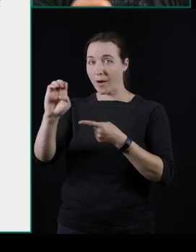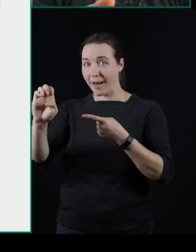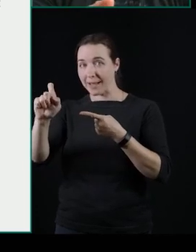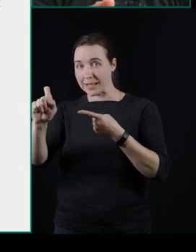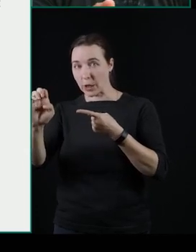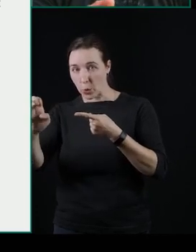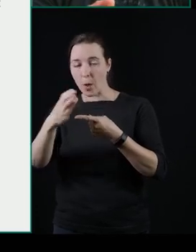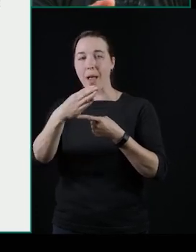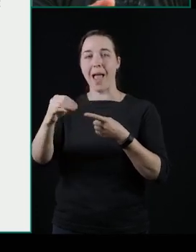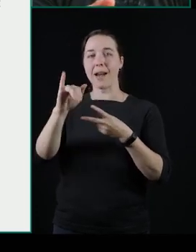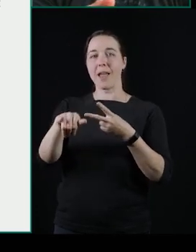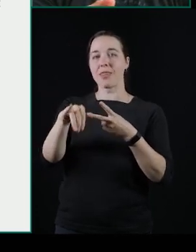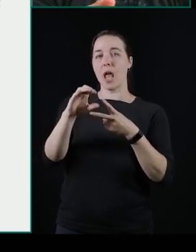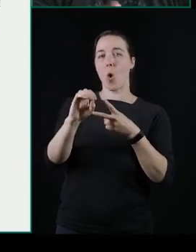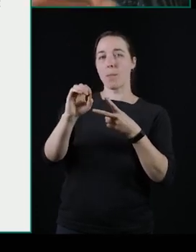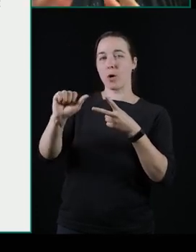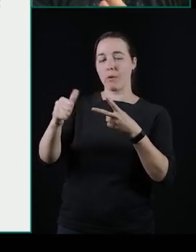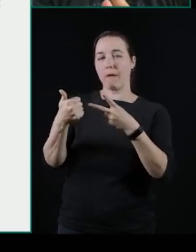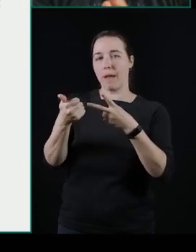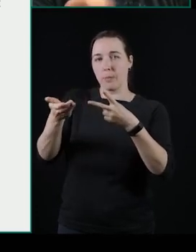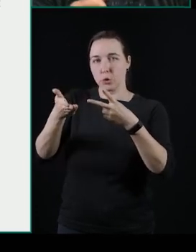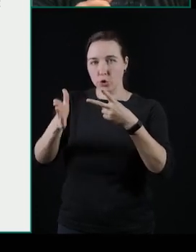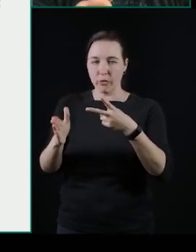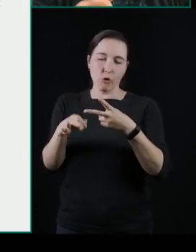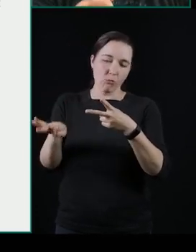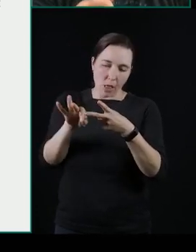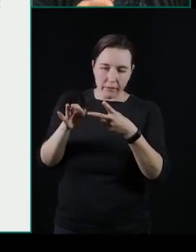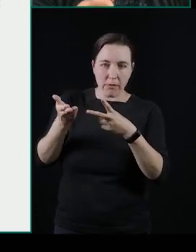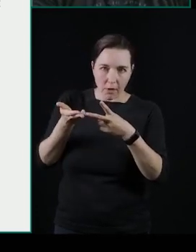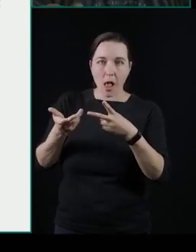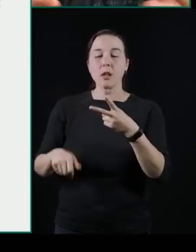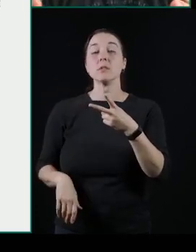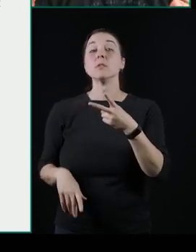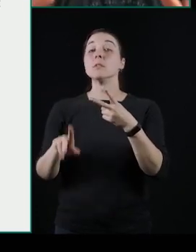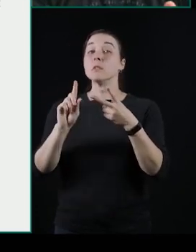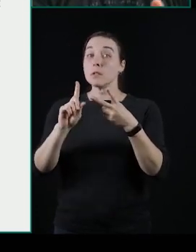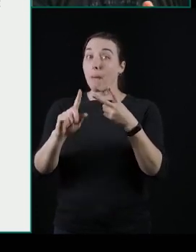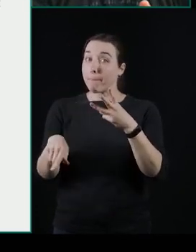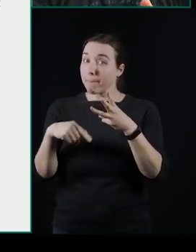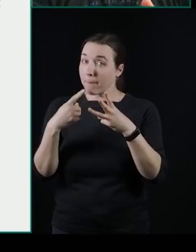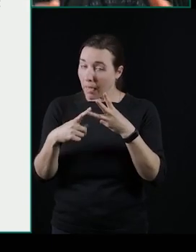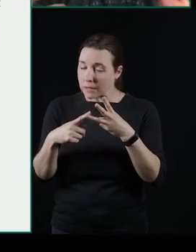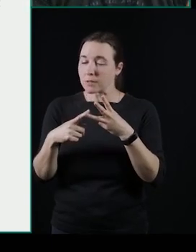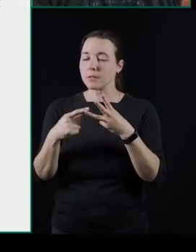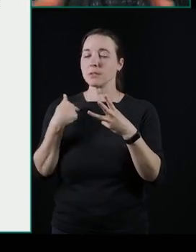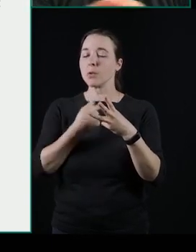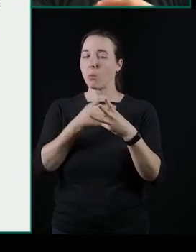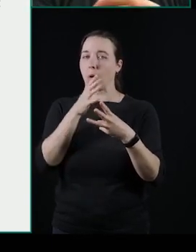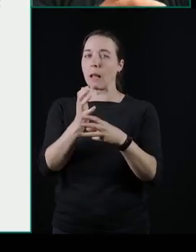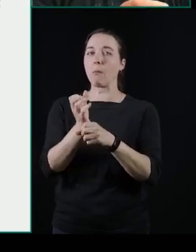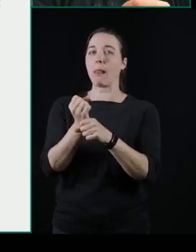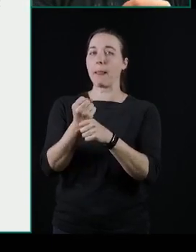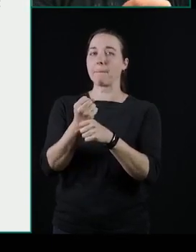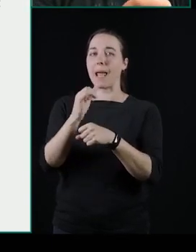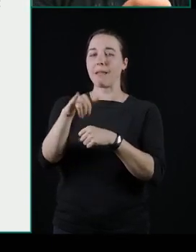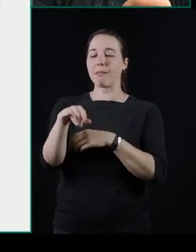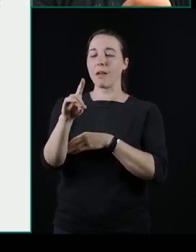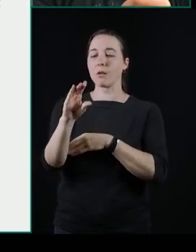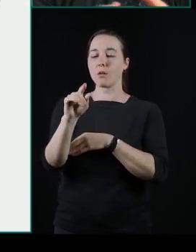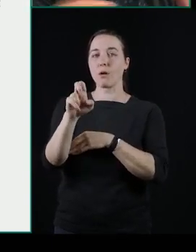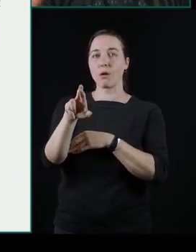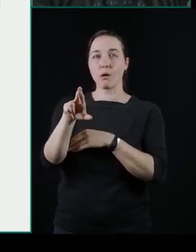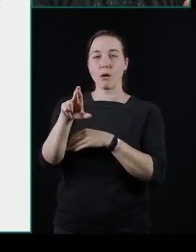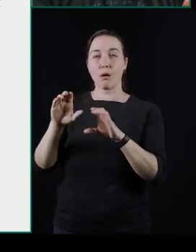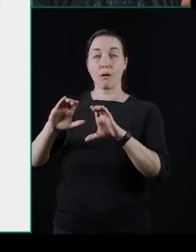executable and the Open Arena game server relevant files. Plus, we will make